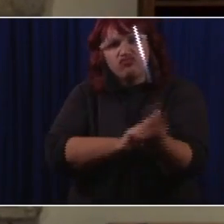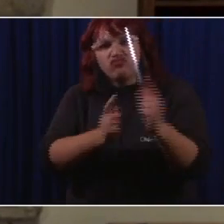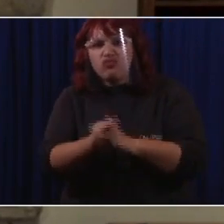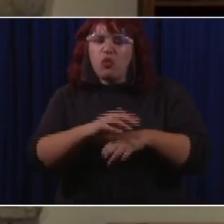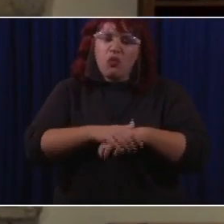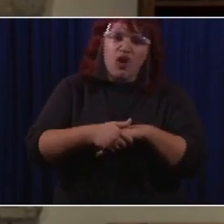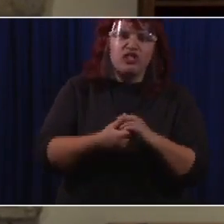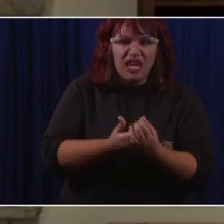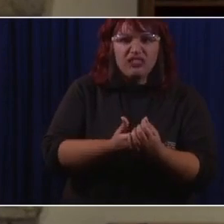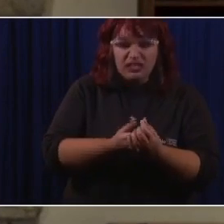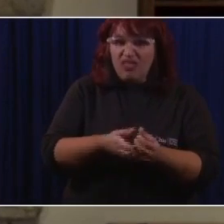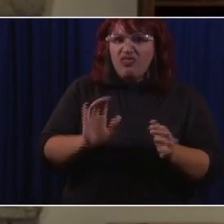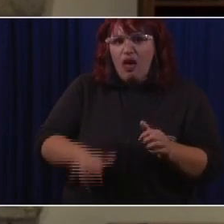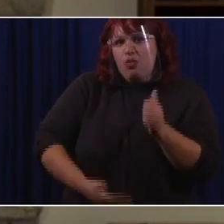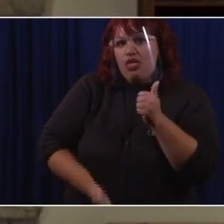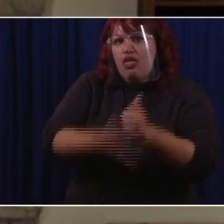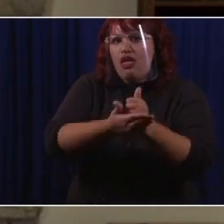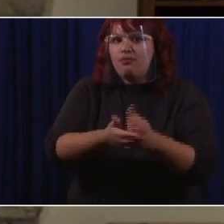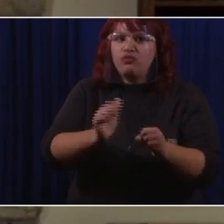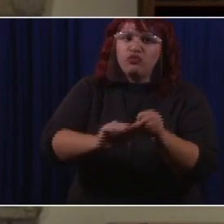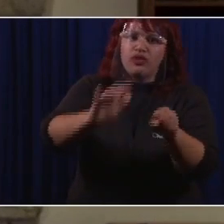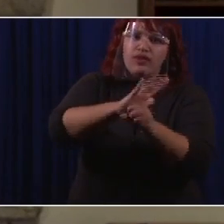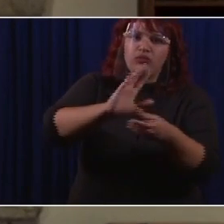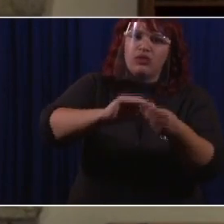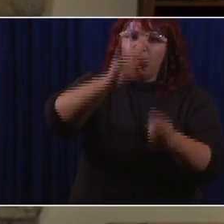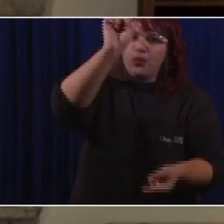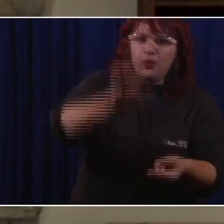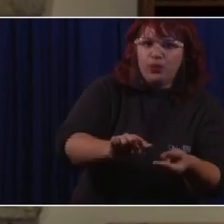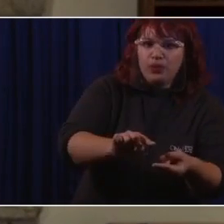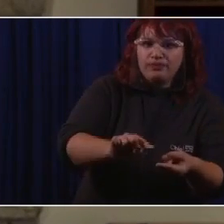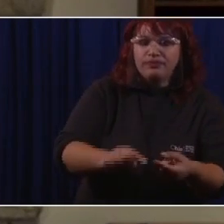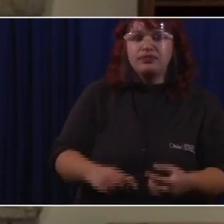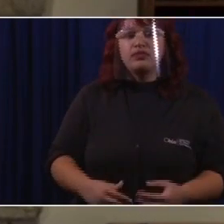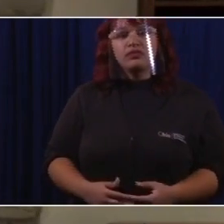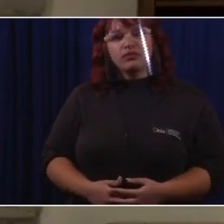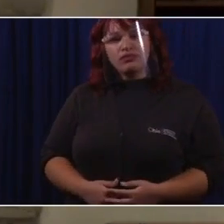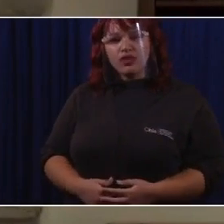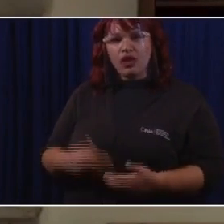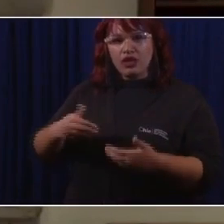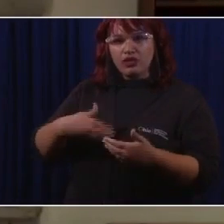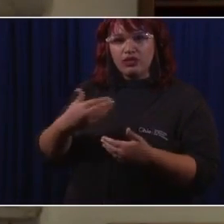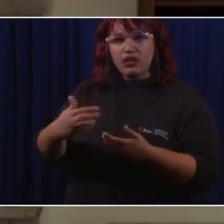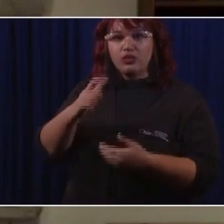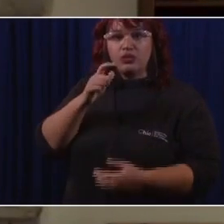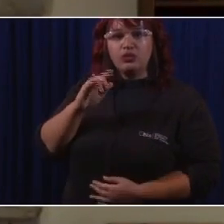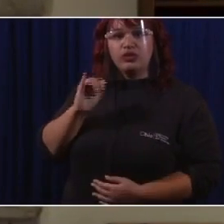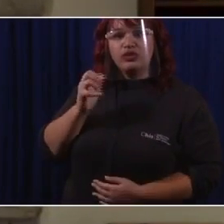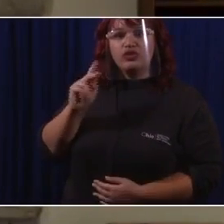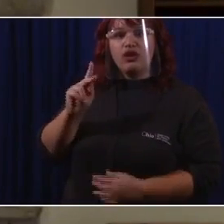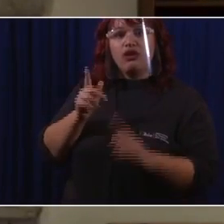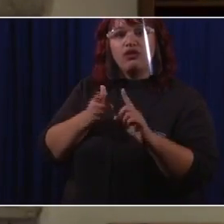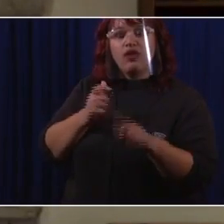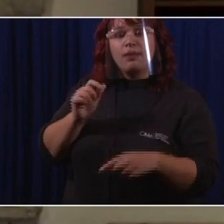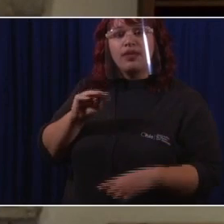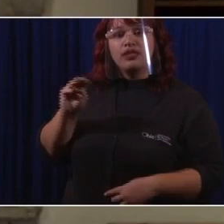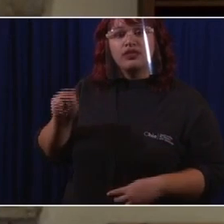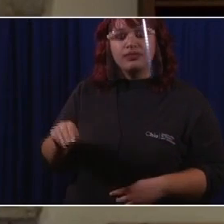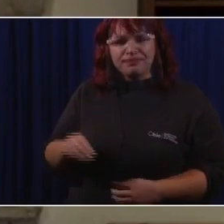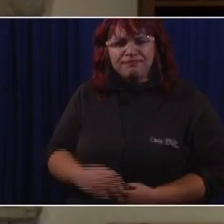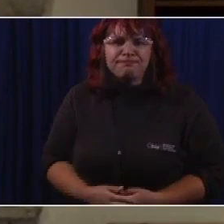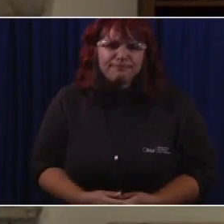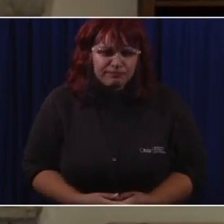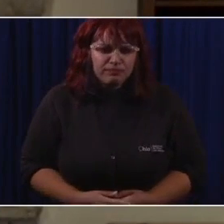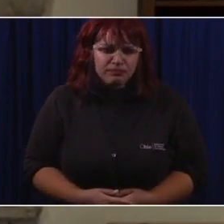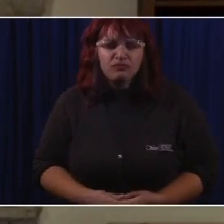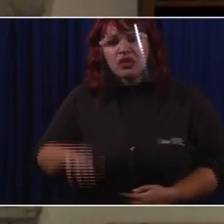Next question is from Jack Windsor at WMFD in Mansfield. Hey, Jack. Hi, Governor. Amy Acton said that her